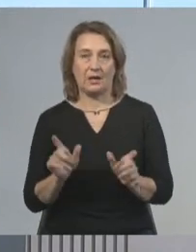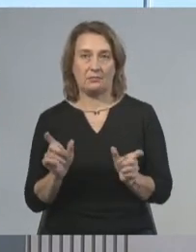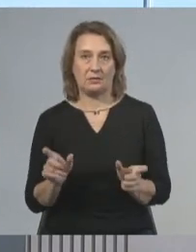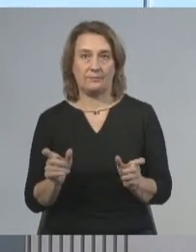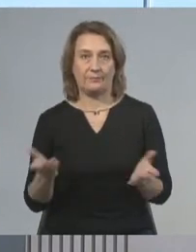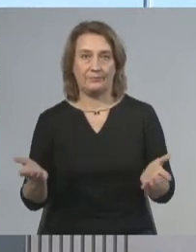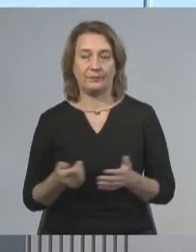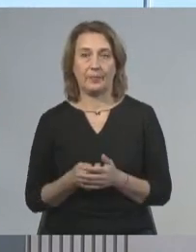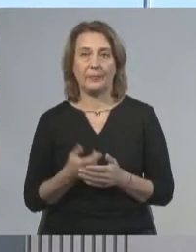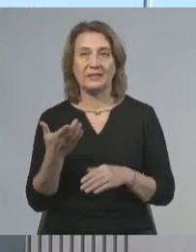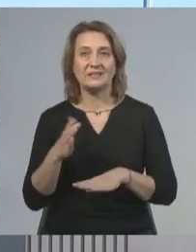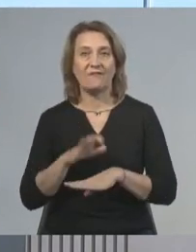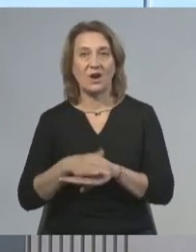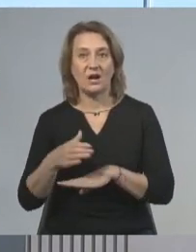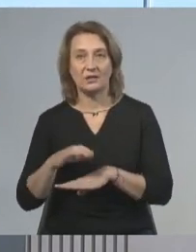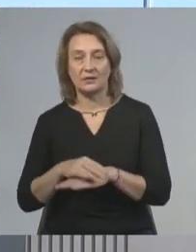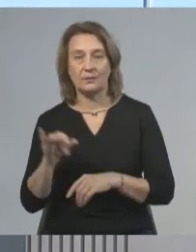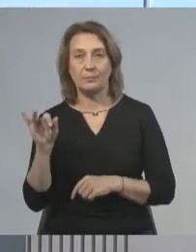possibility